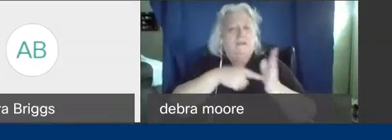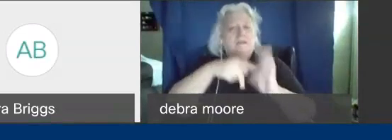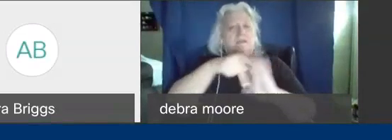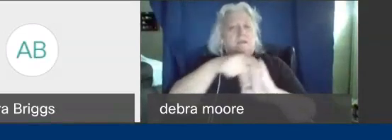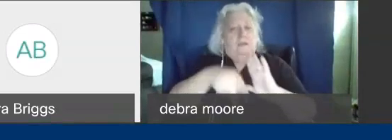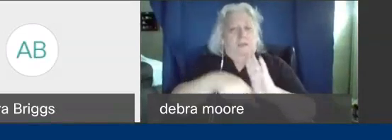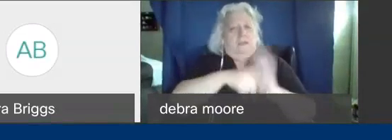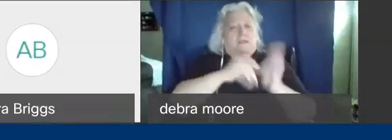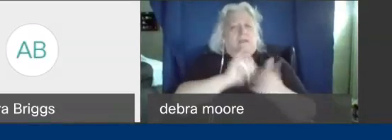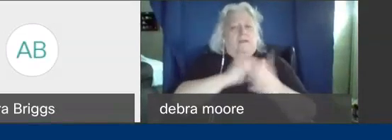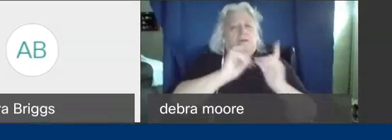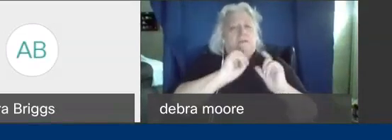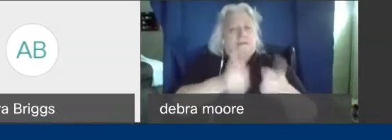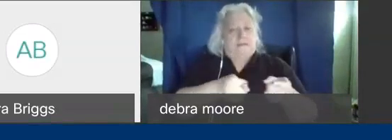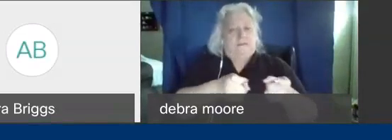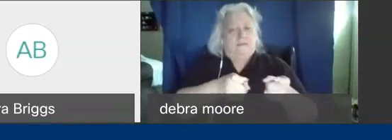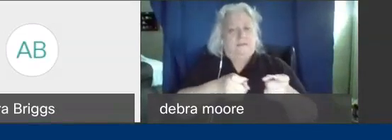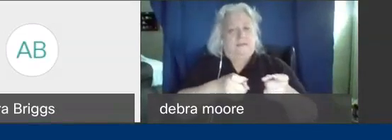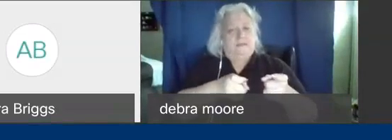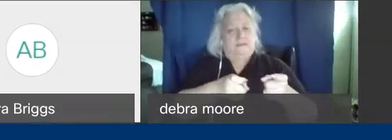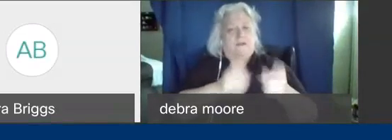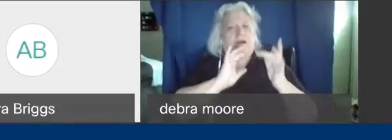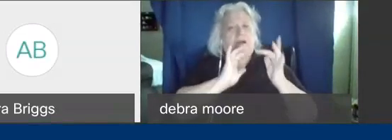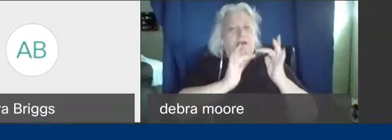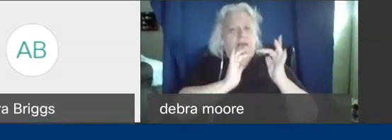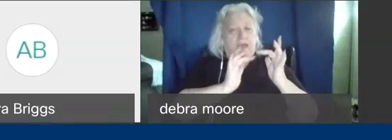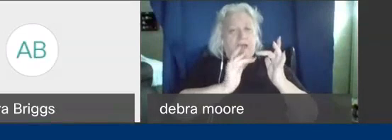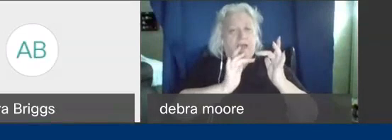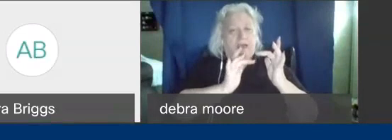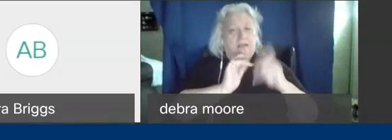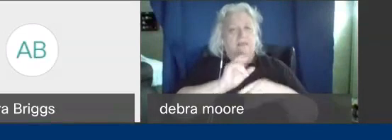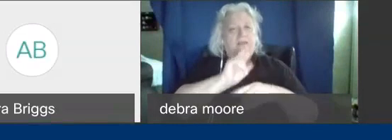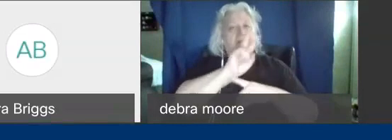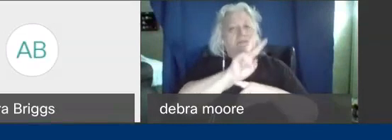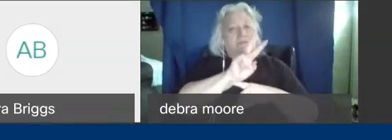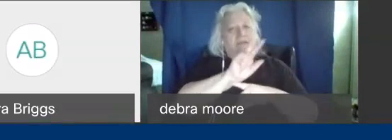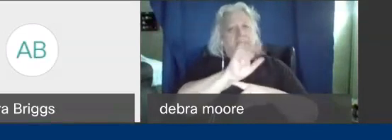that was given line. It's VID